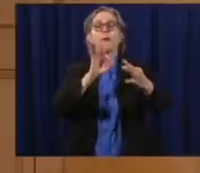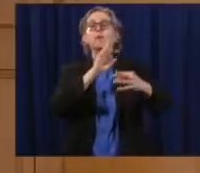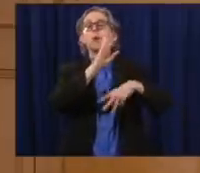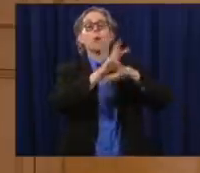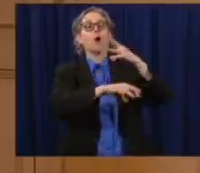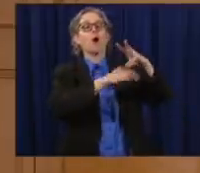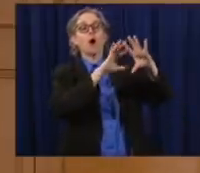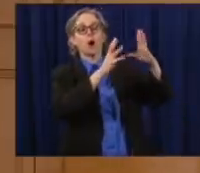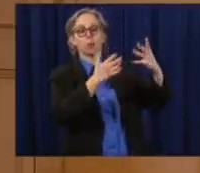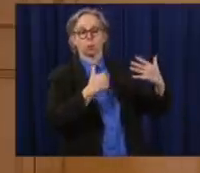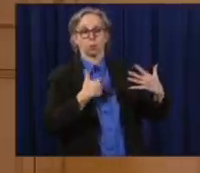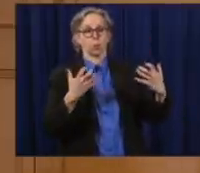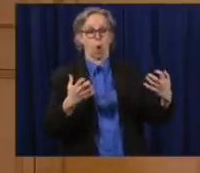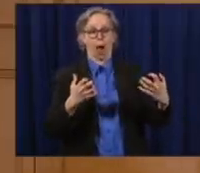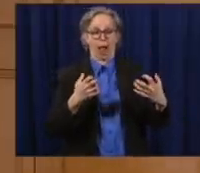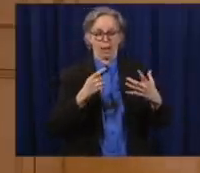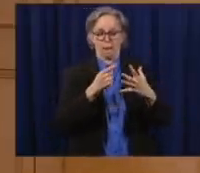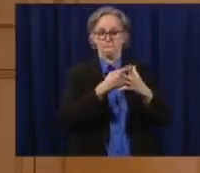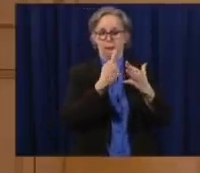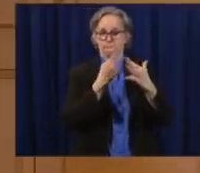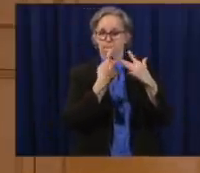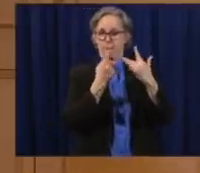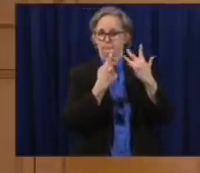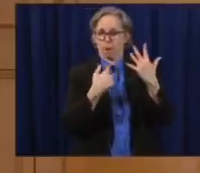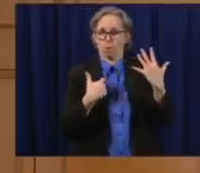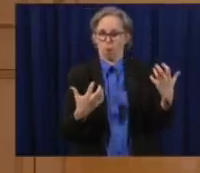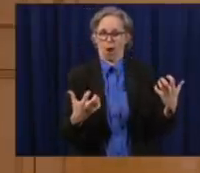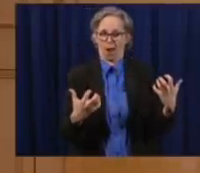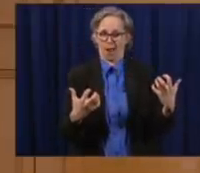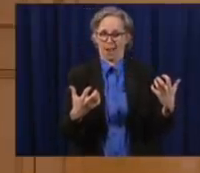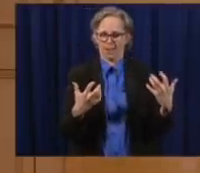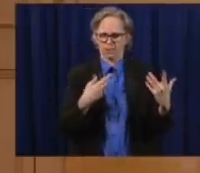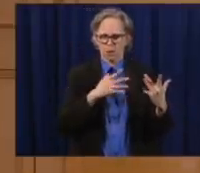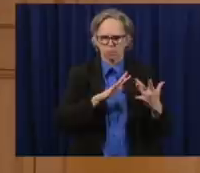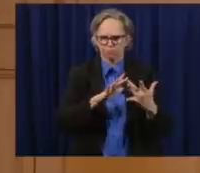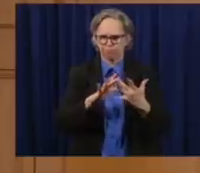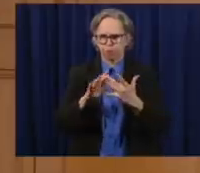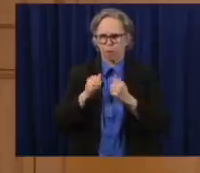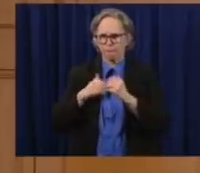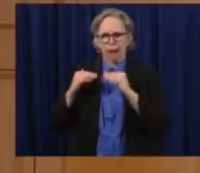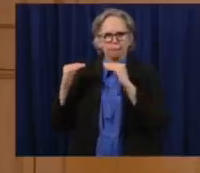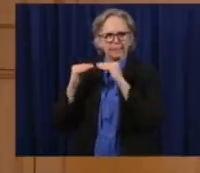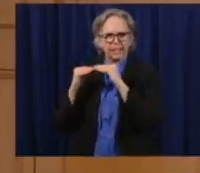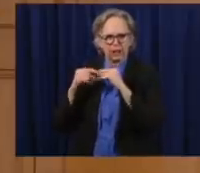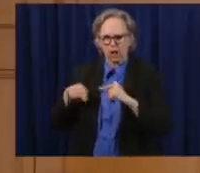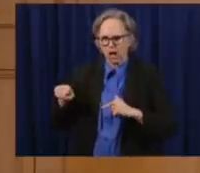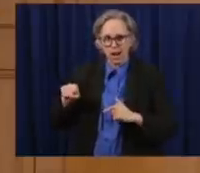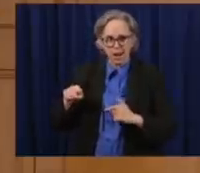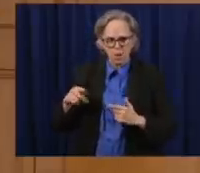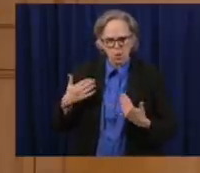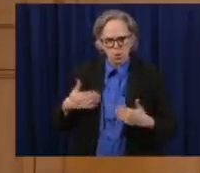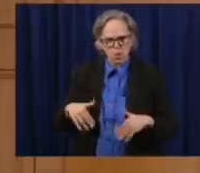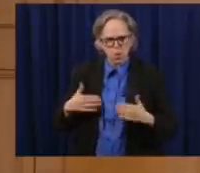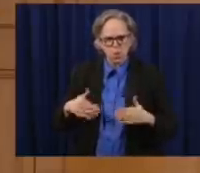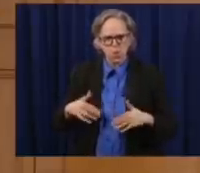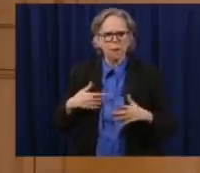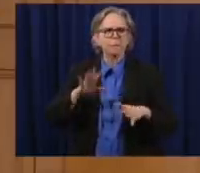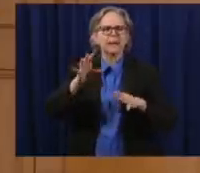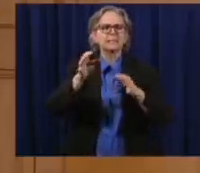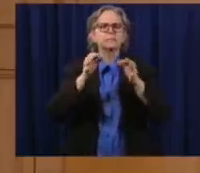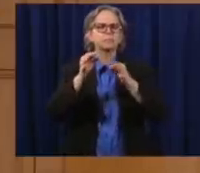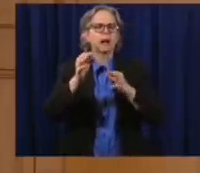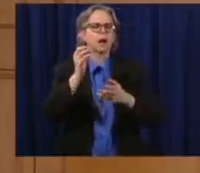me and are weighing all the things at their disposal. And so for those of you at home, what gating criteria means